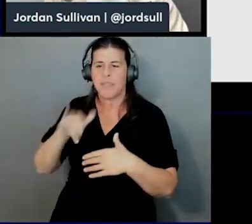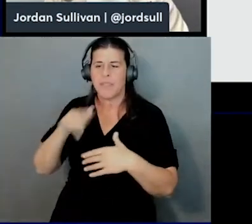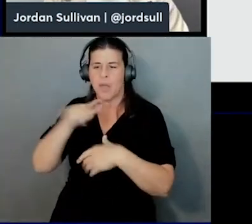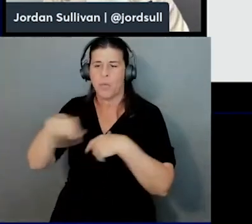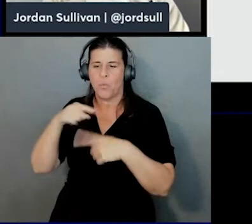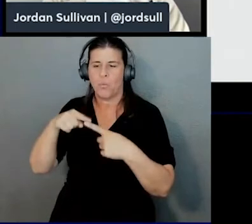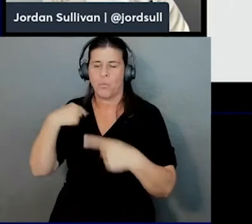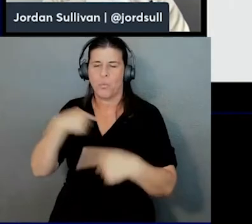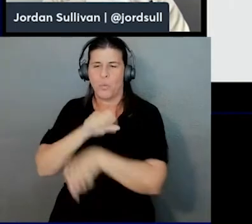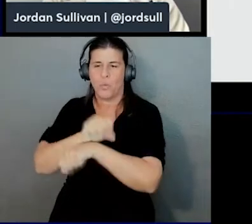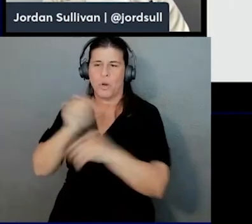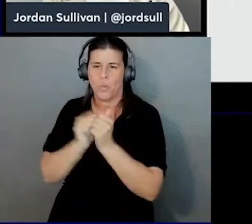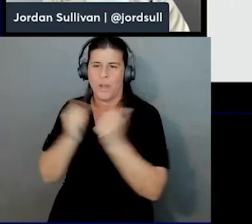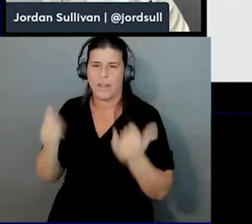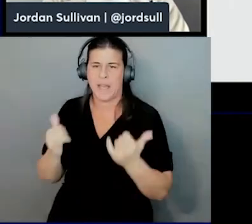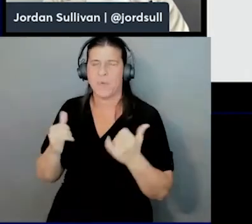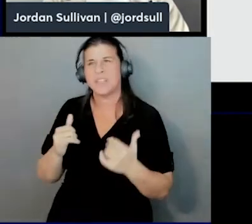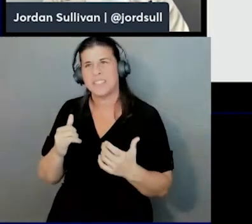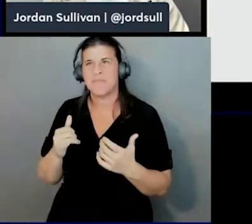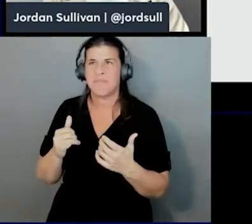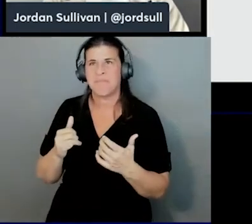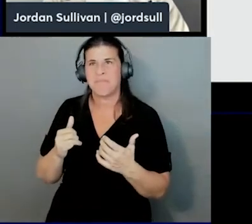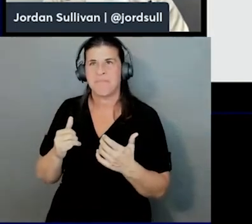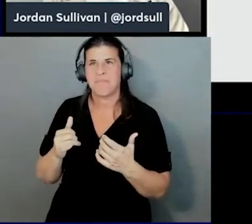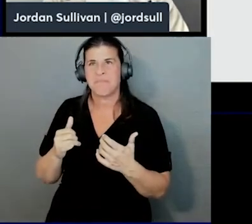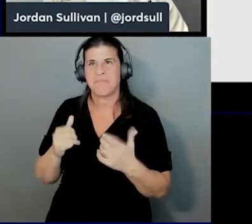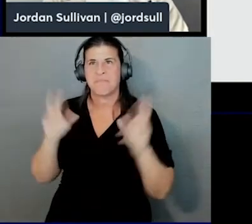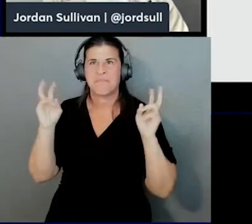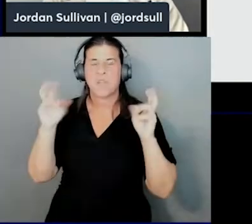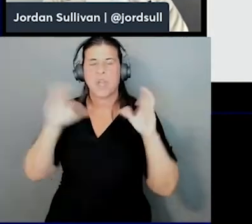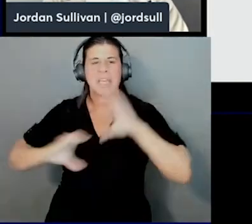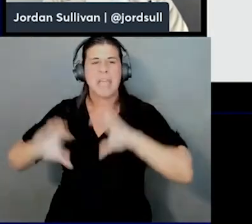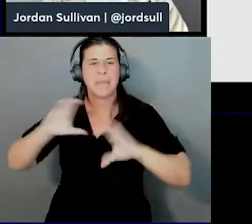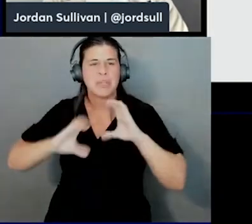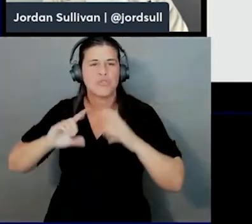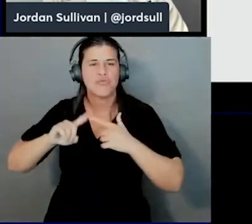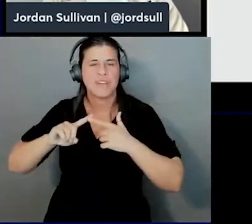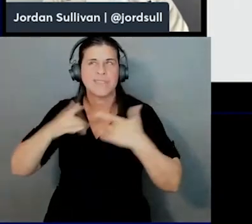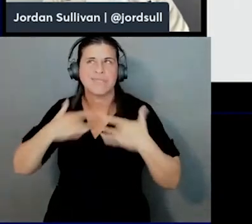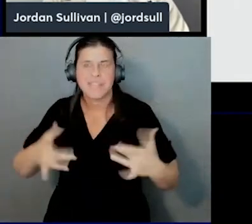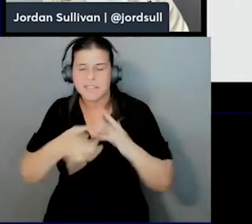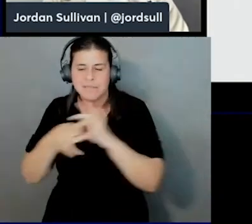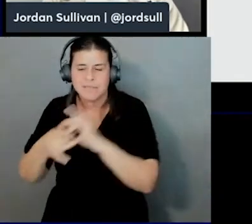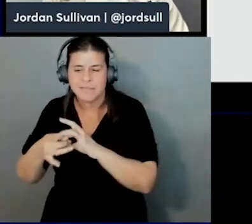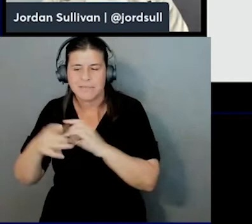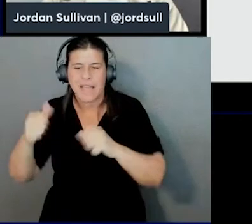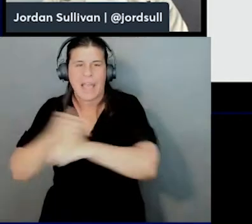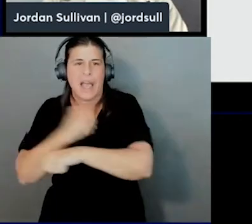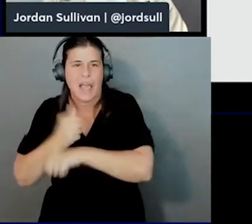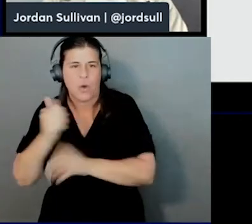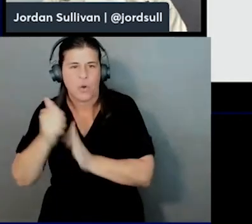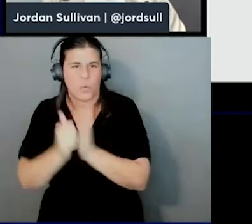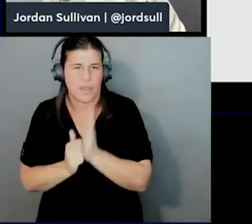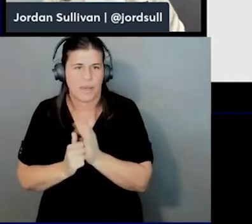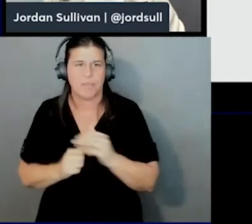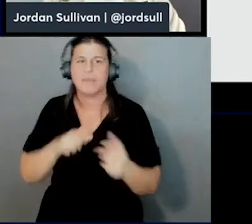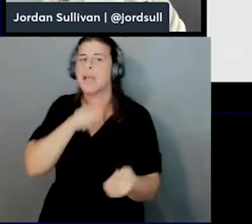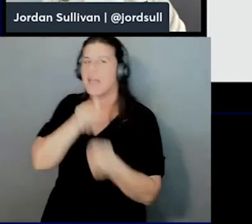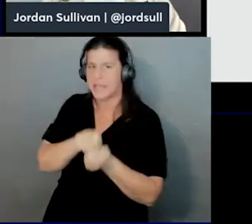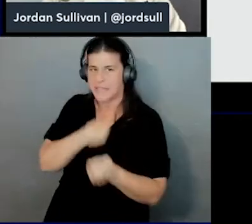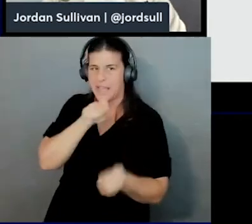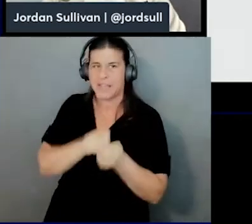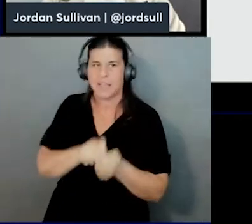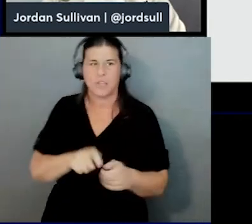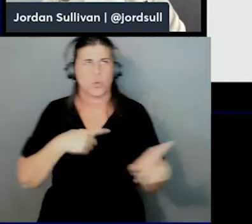it's a quantum chemistry generally algorithm. Exactly. So if I understand correctly, I'm